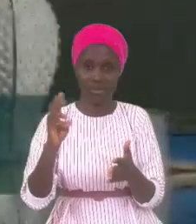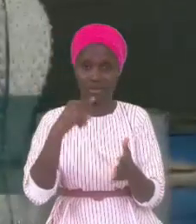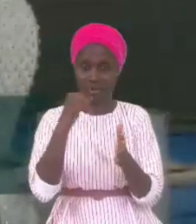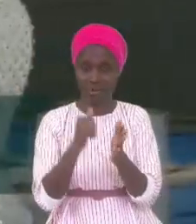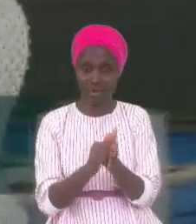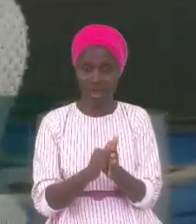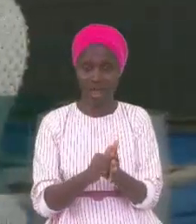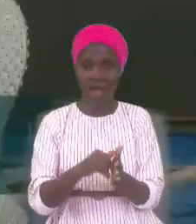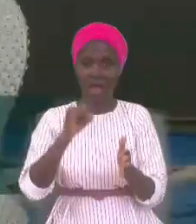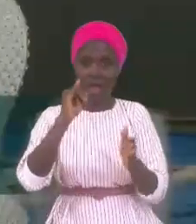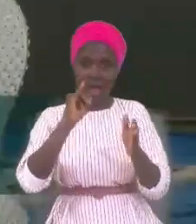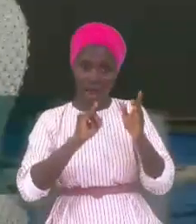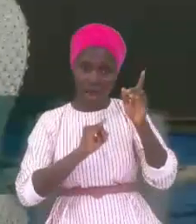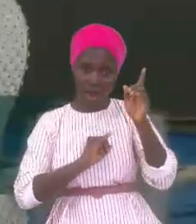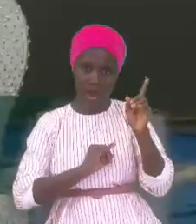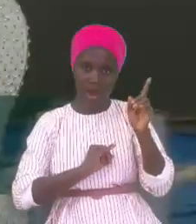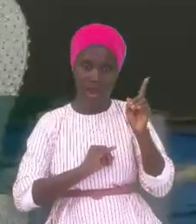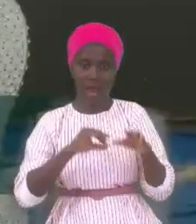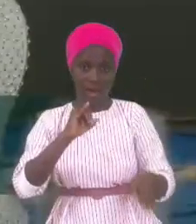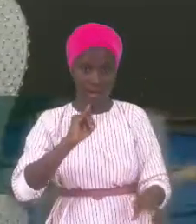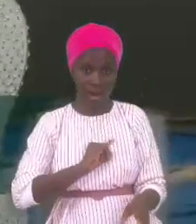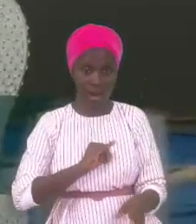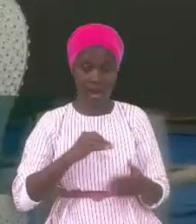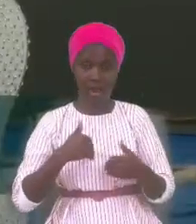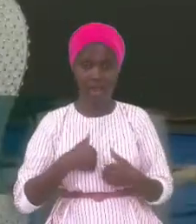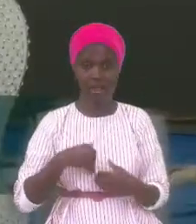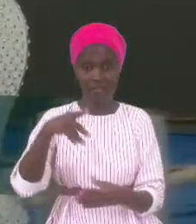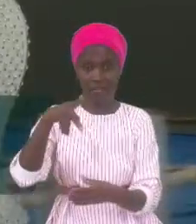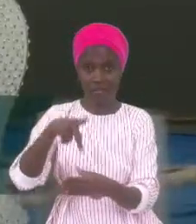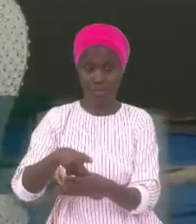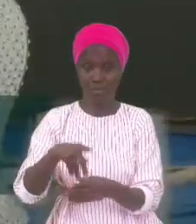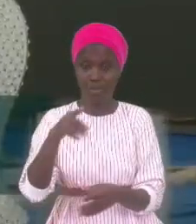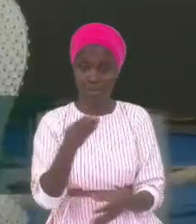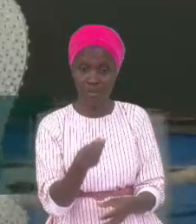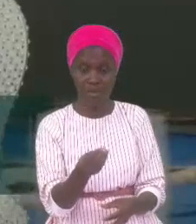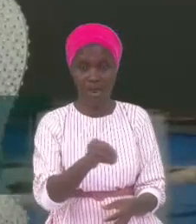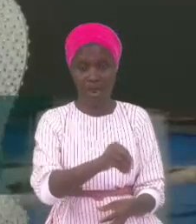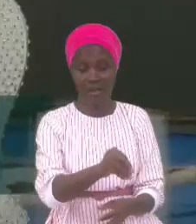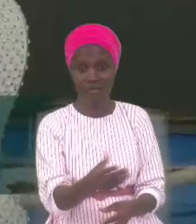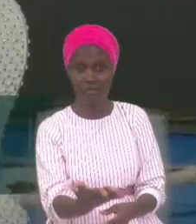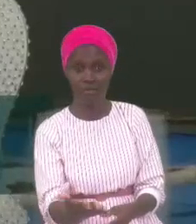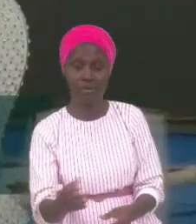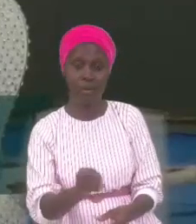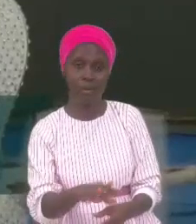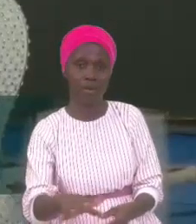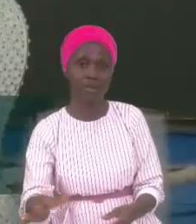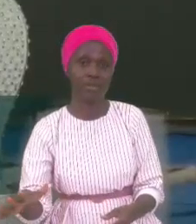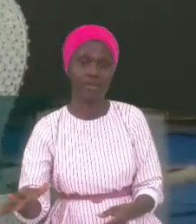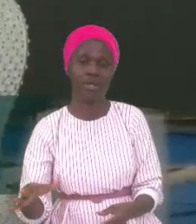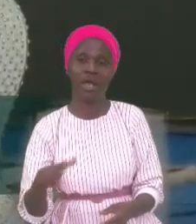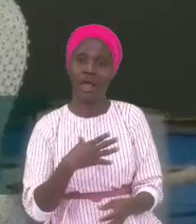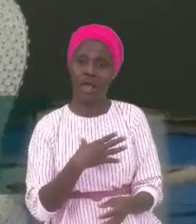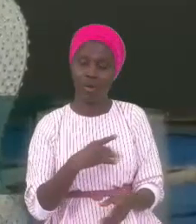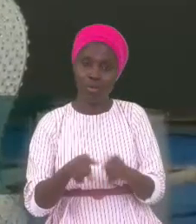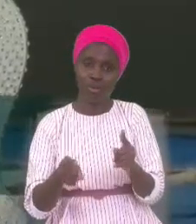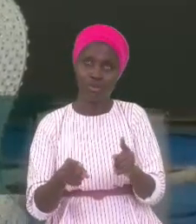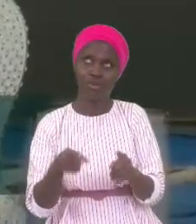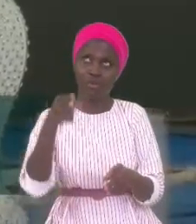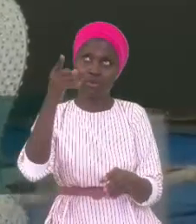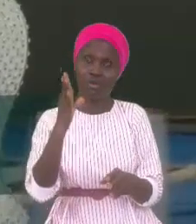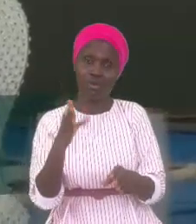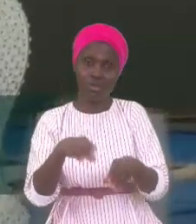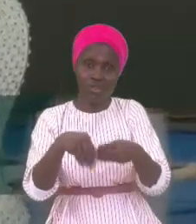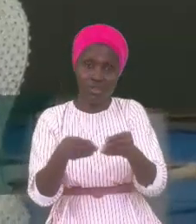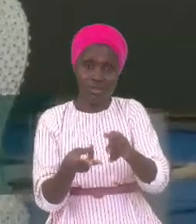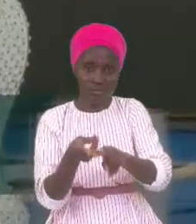have planted, Apollos water, but God gave the increase. We plant, we must plant. We cannot just